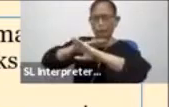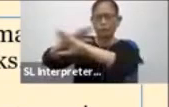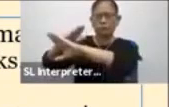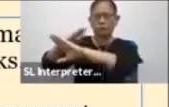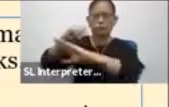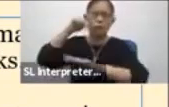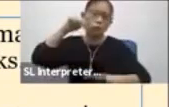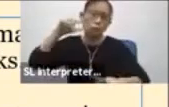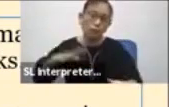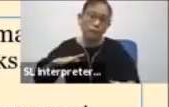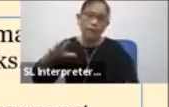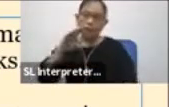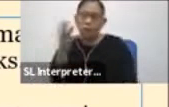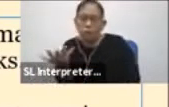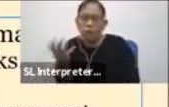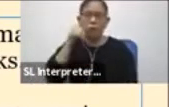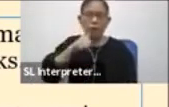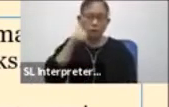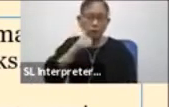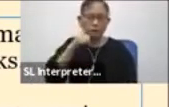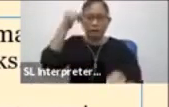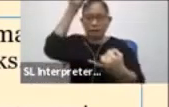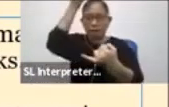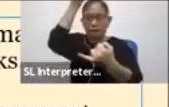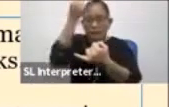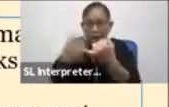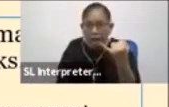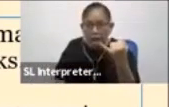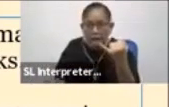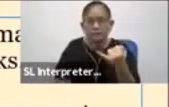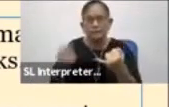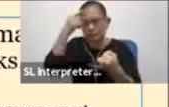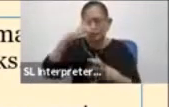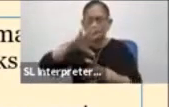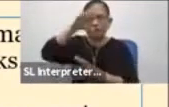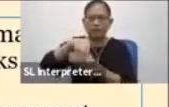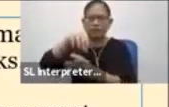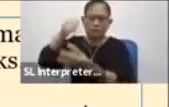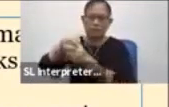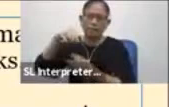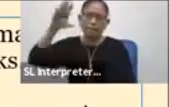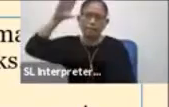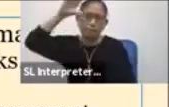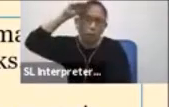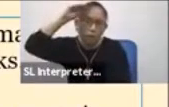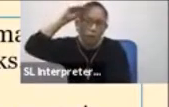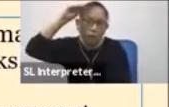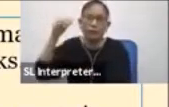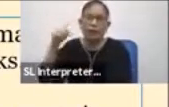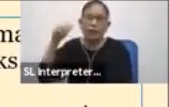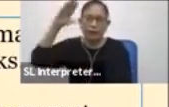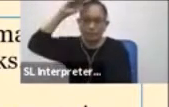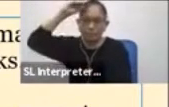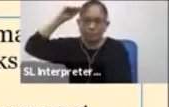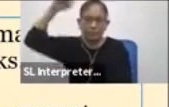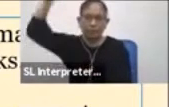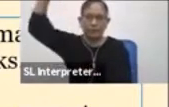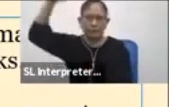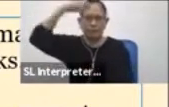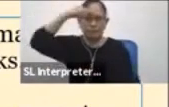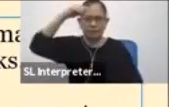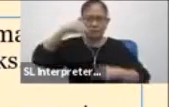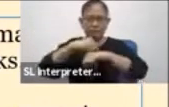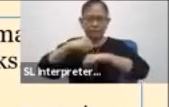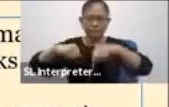GBV. Our last recommendation is to involve men and boys in norms reconstruction and